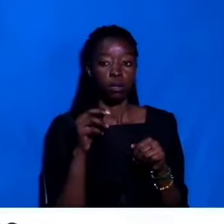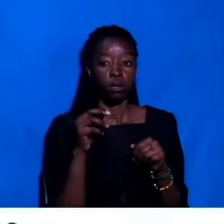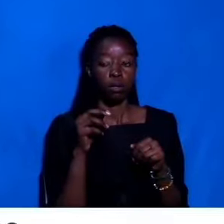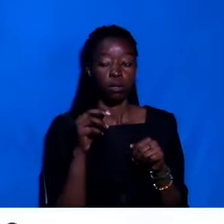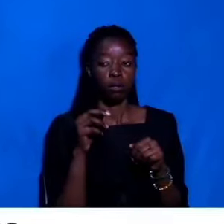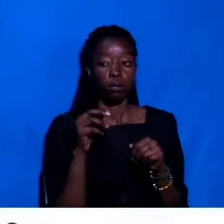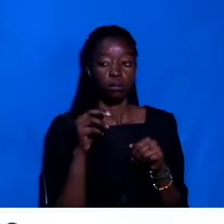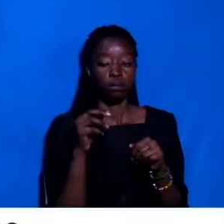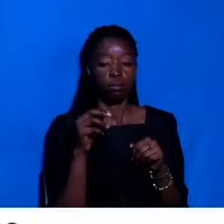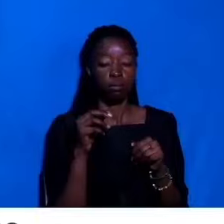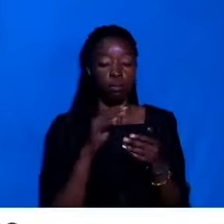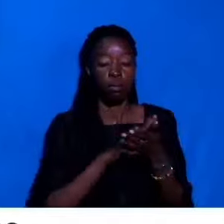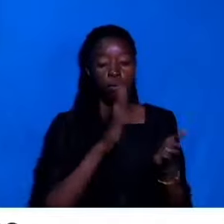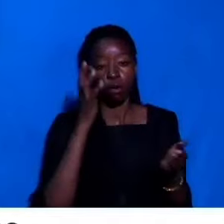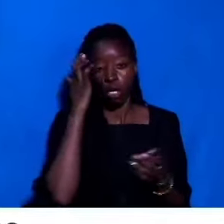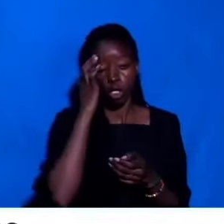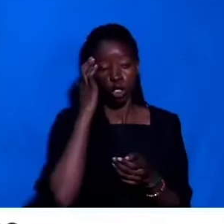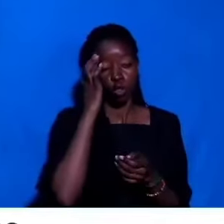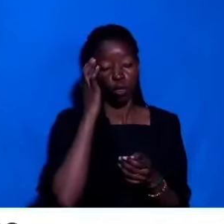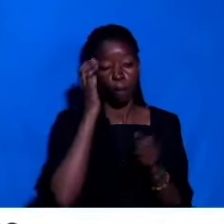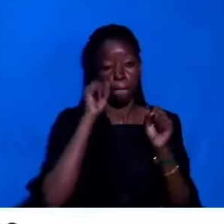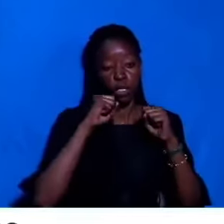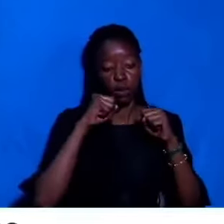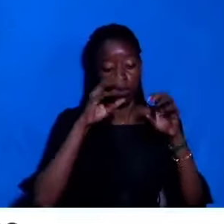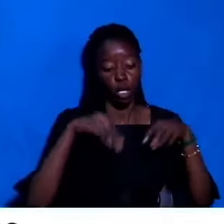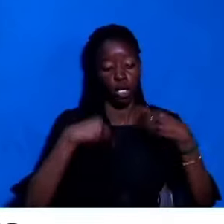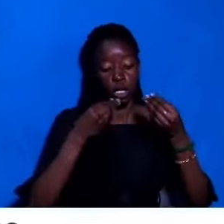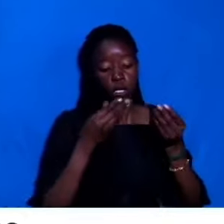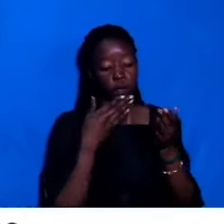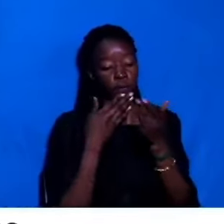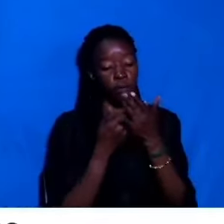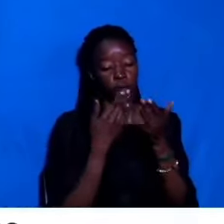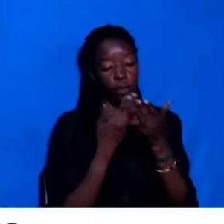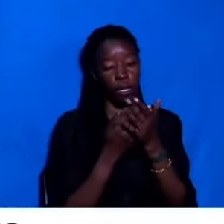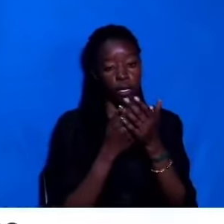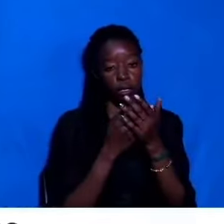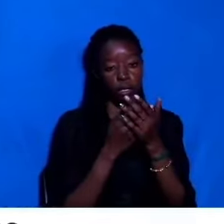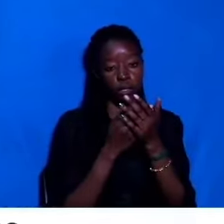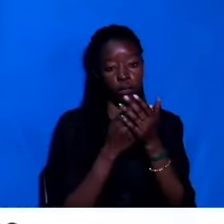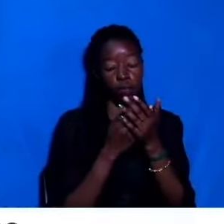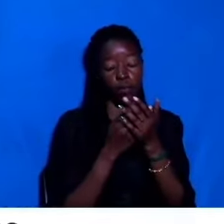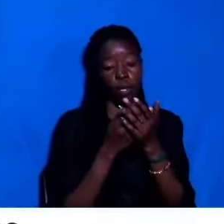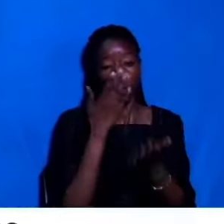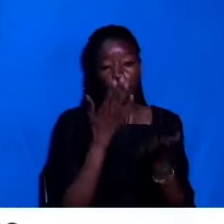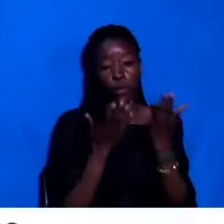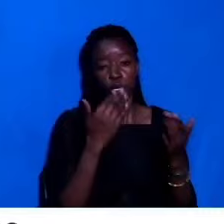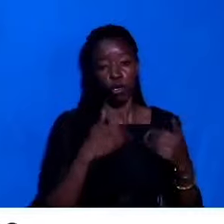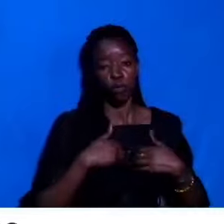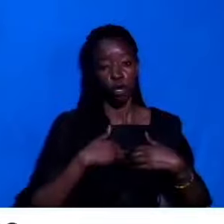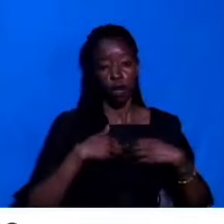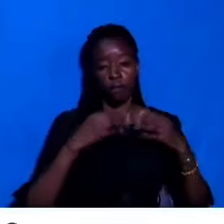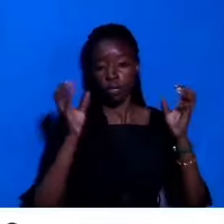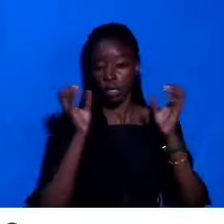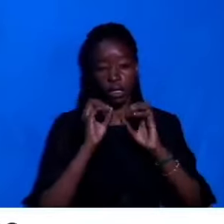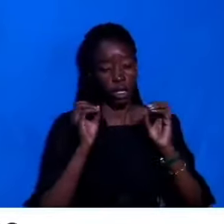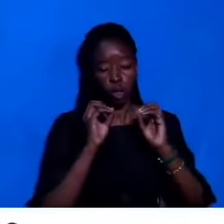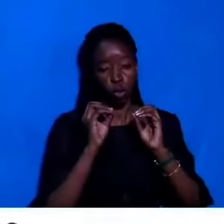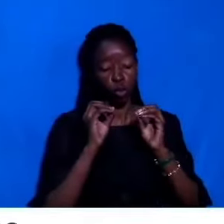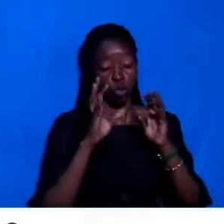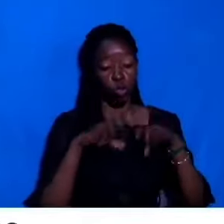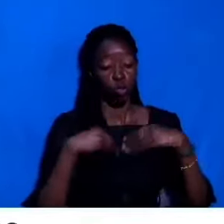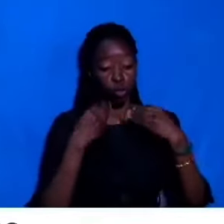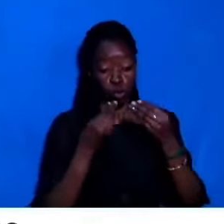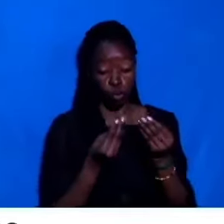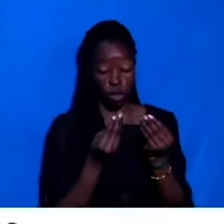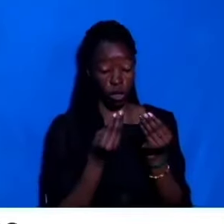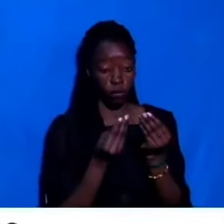the more reason you should give thanks for it. And even if you do not have something to give God thanks for, you can look for something that you gave thanks